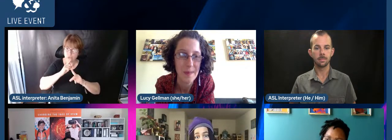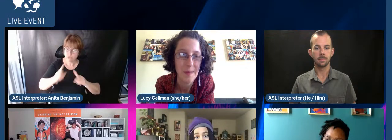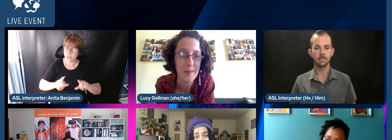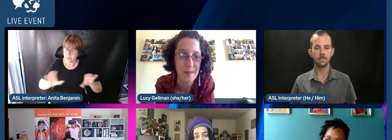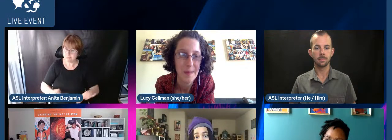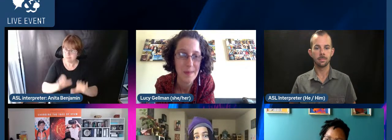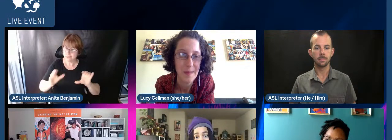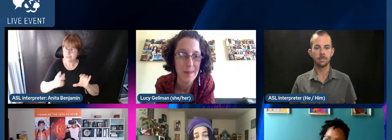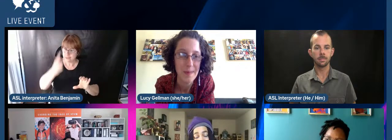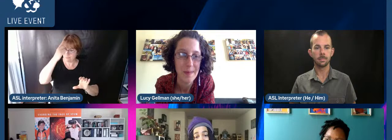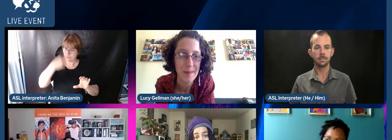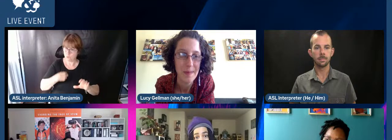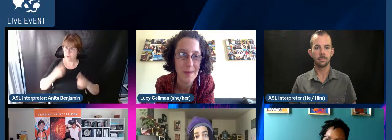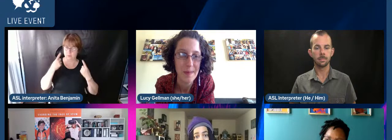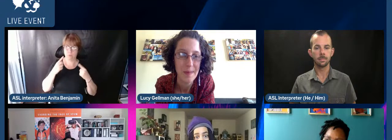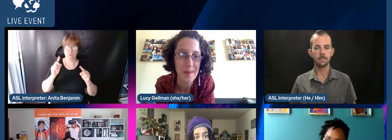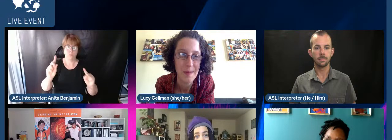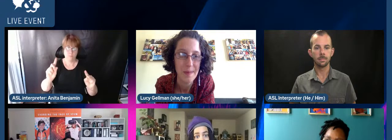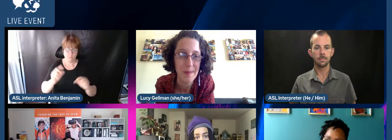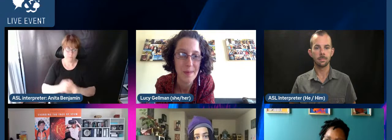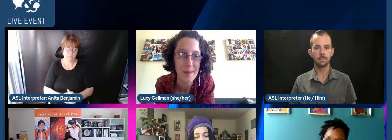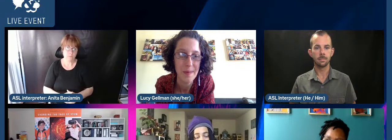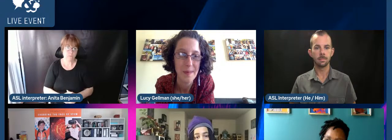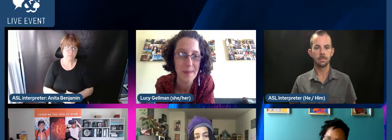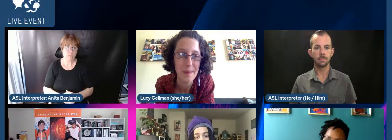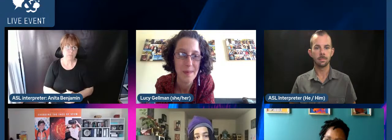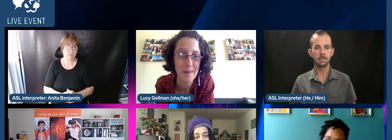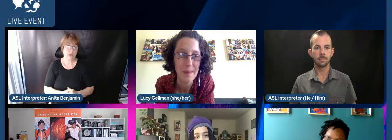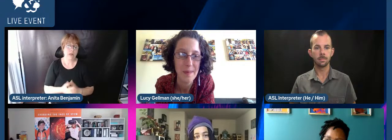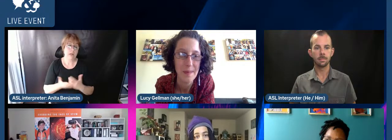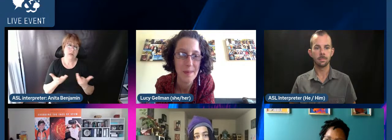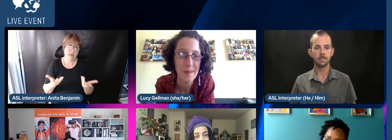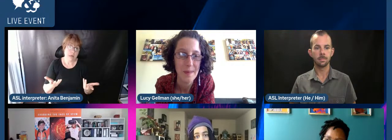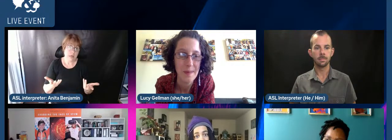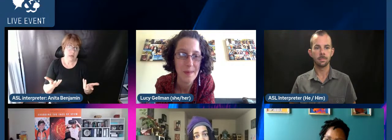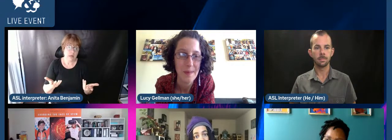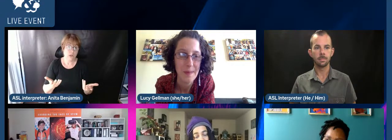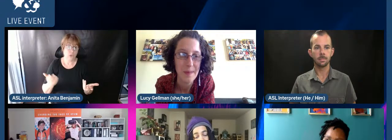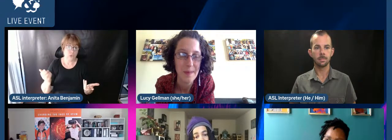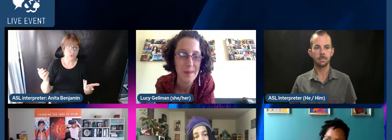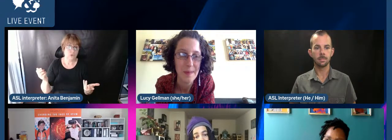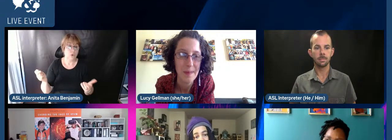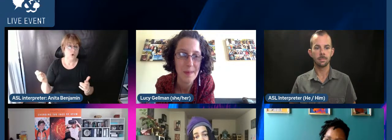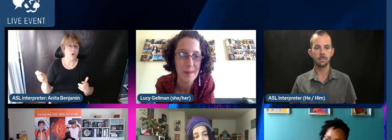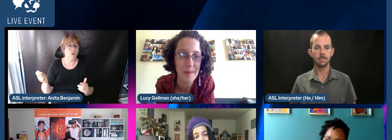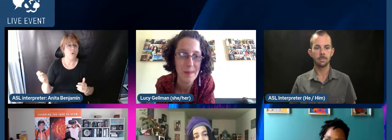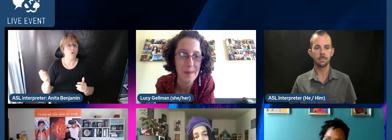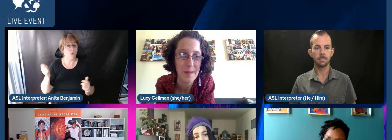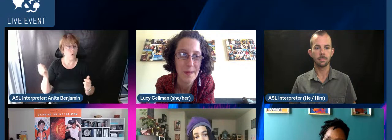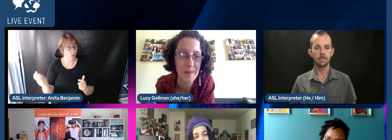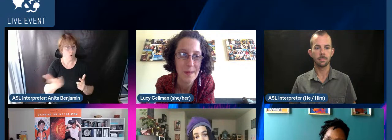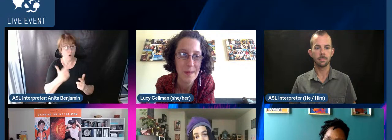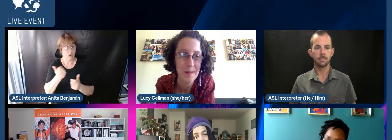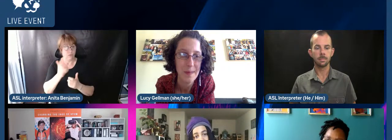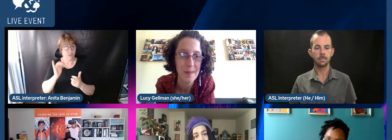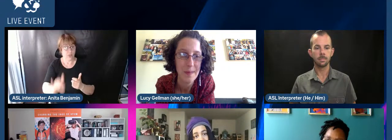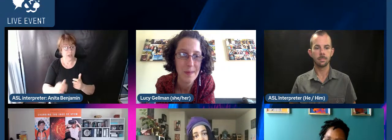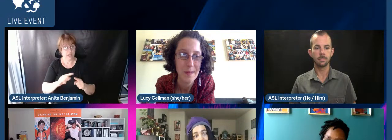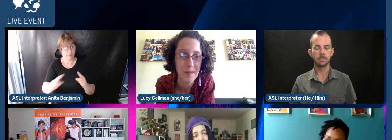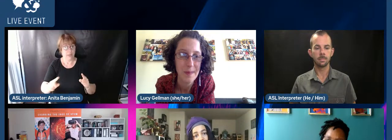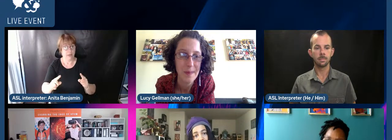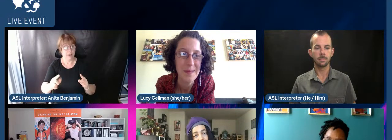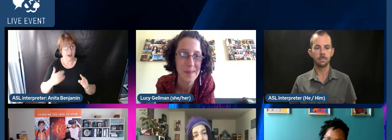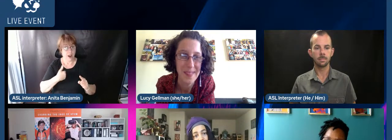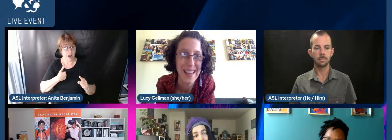well. And so all of those obstacles, look, I have a resume that